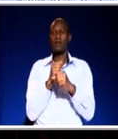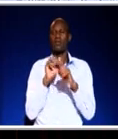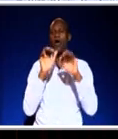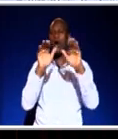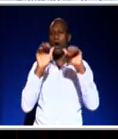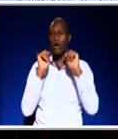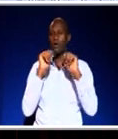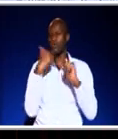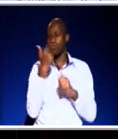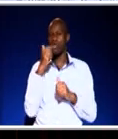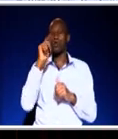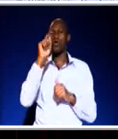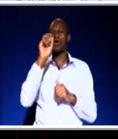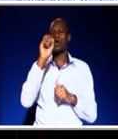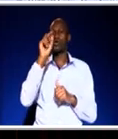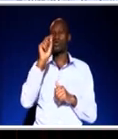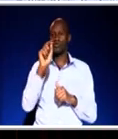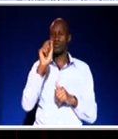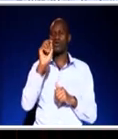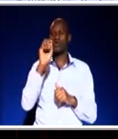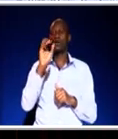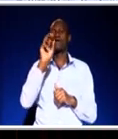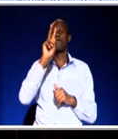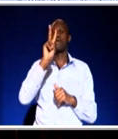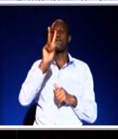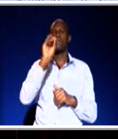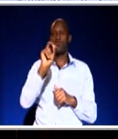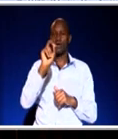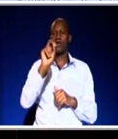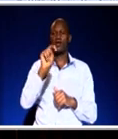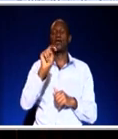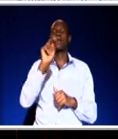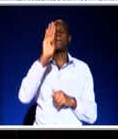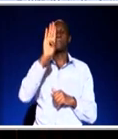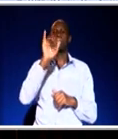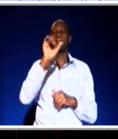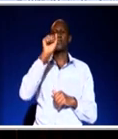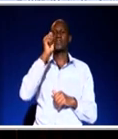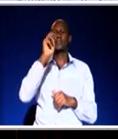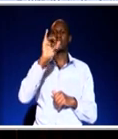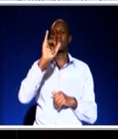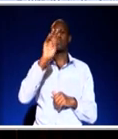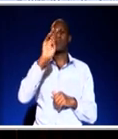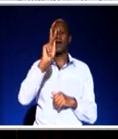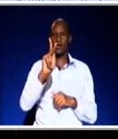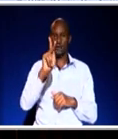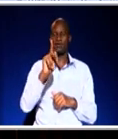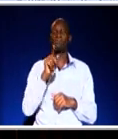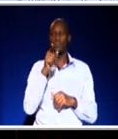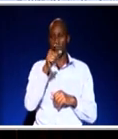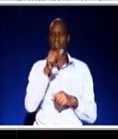von Bismarck. He was the German Chancellor by that time, or like the President of Germany by that